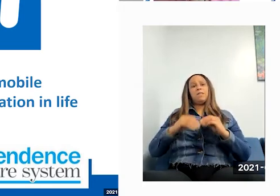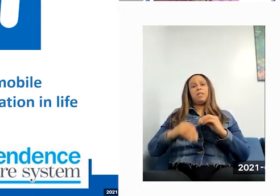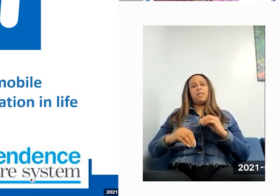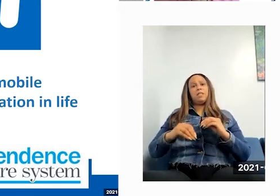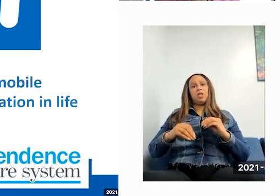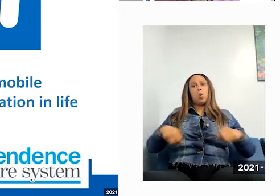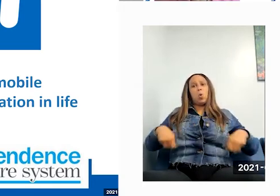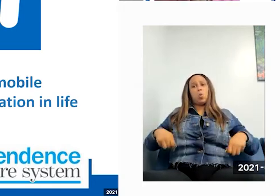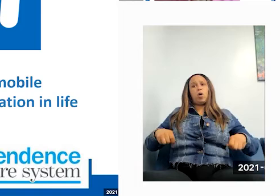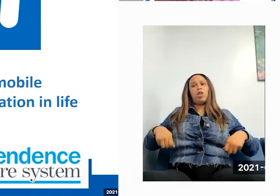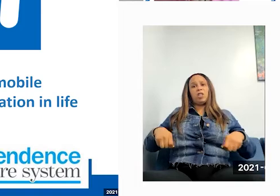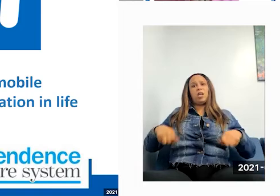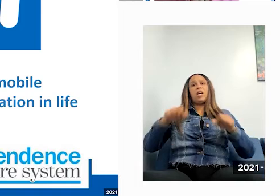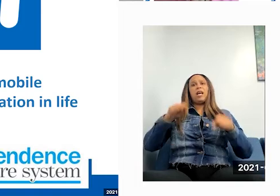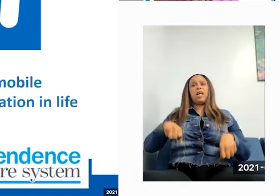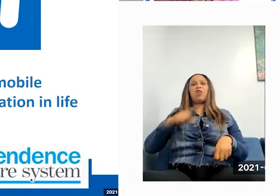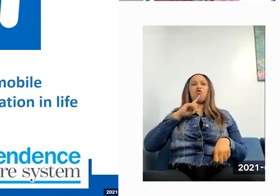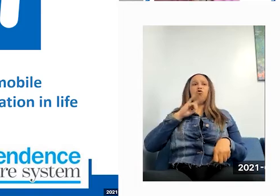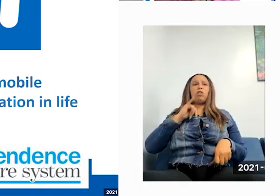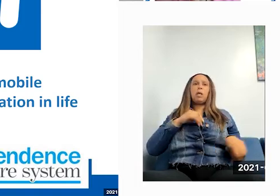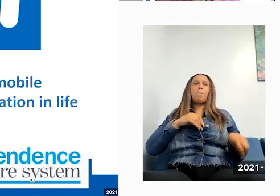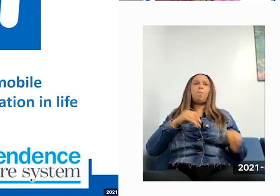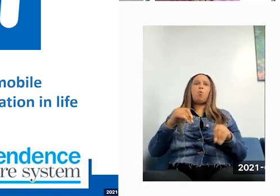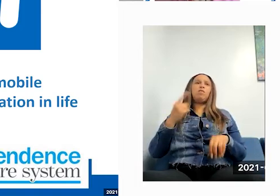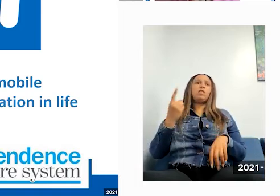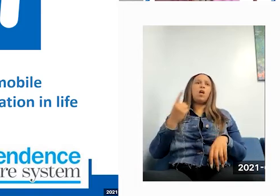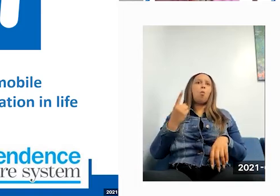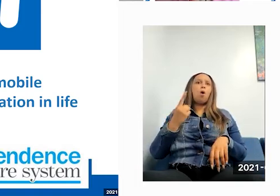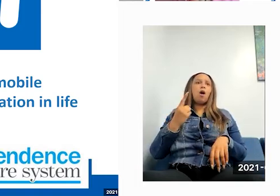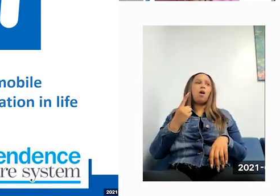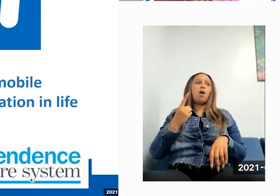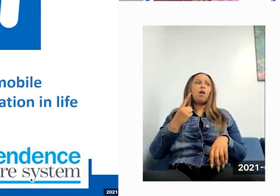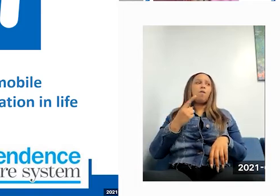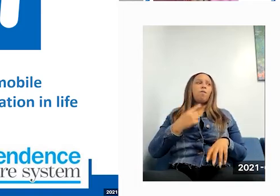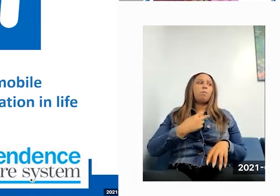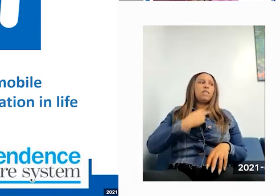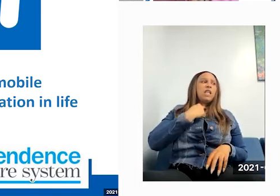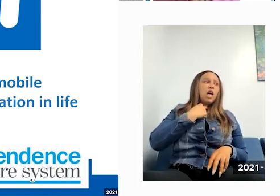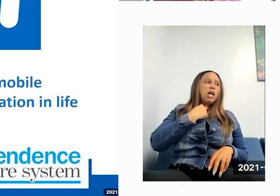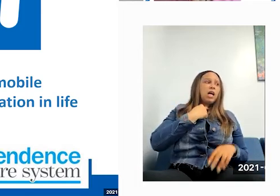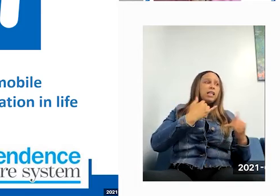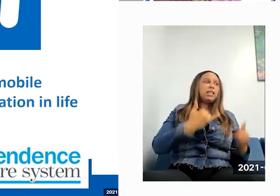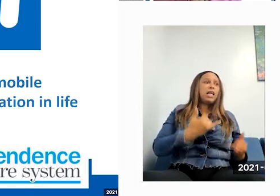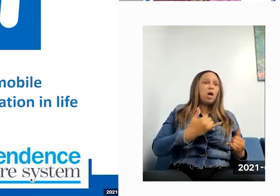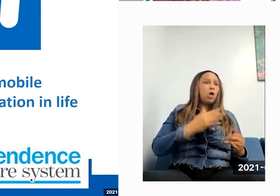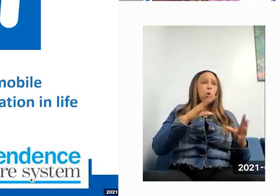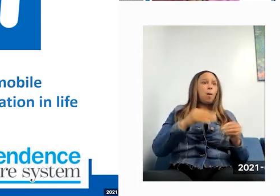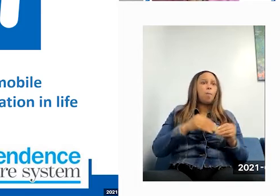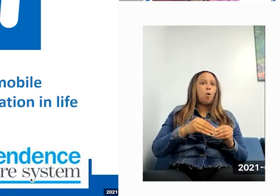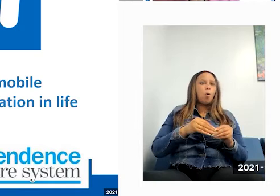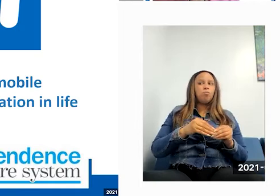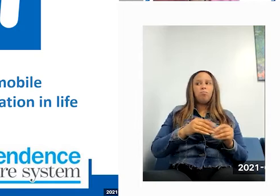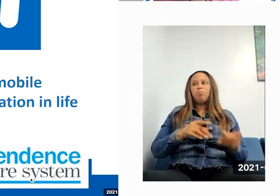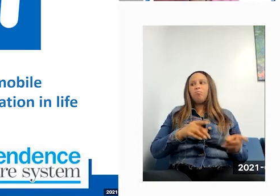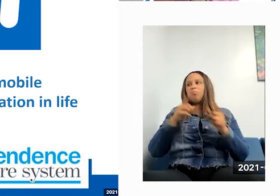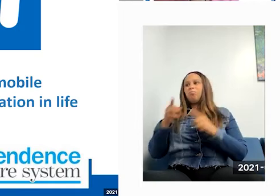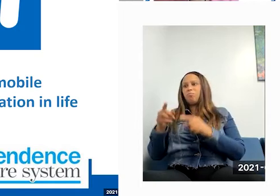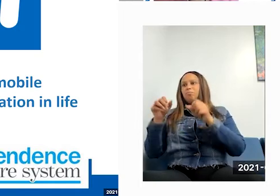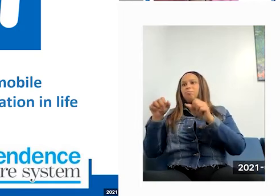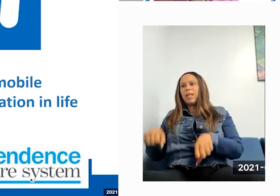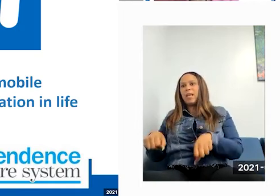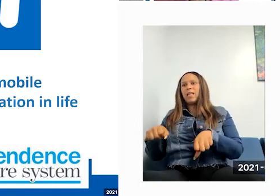move somebody from being stuck and not mobile to being able to